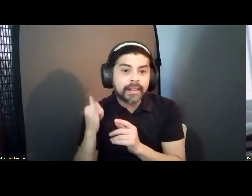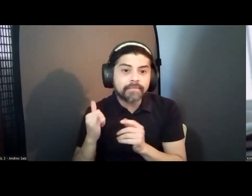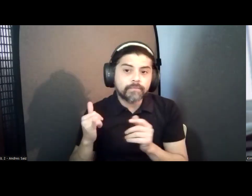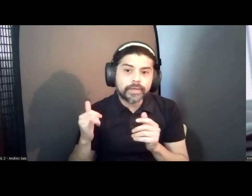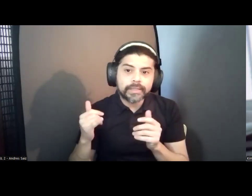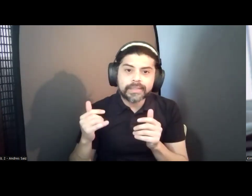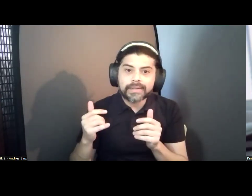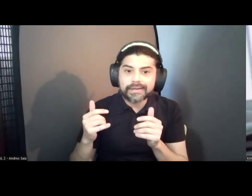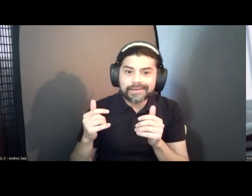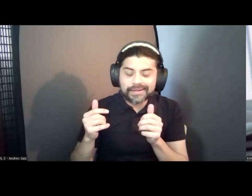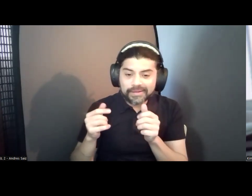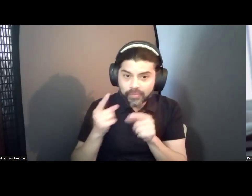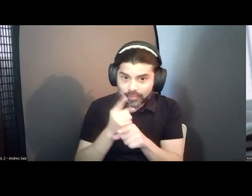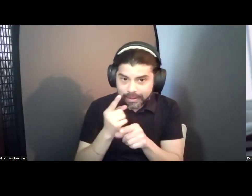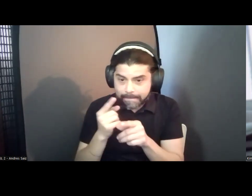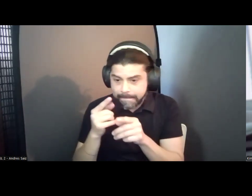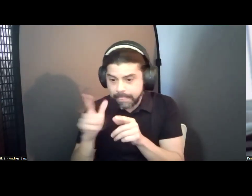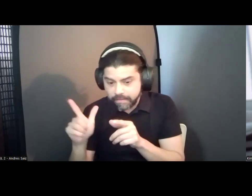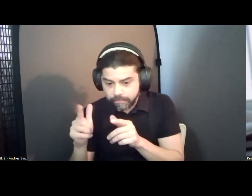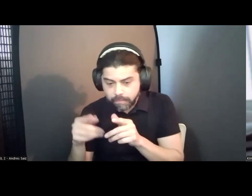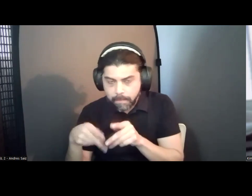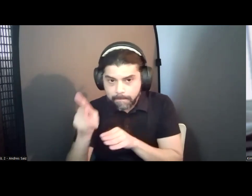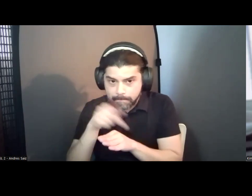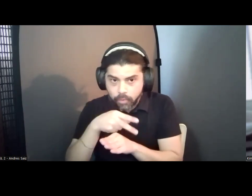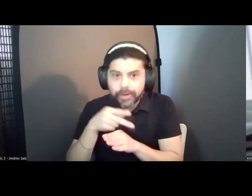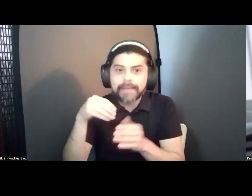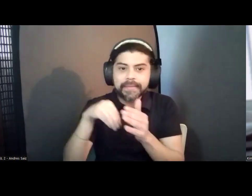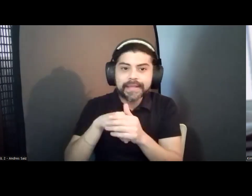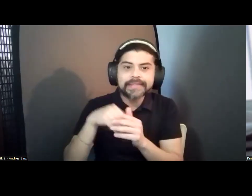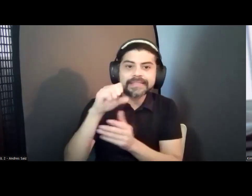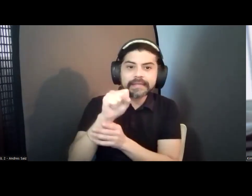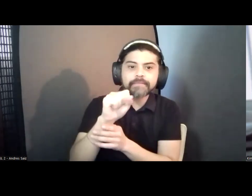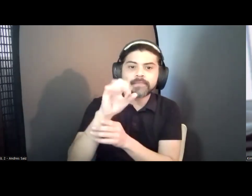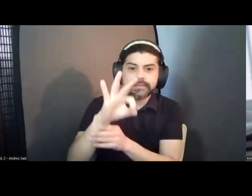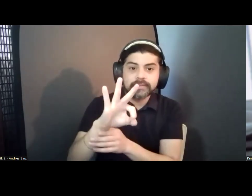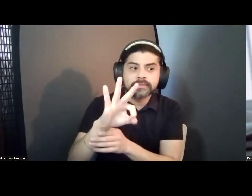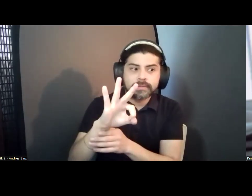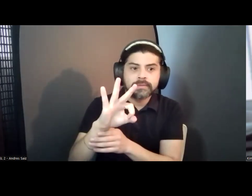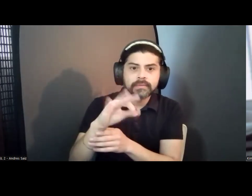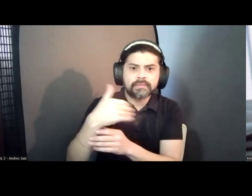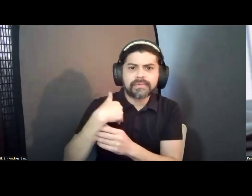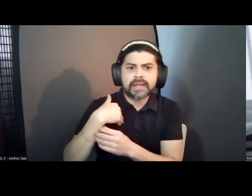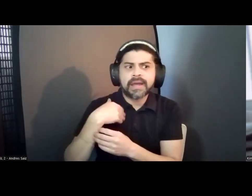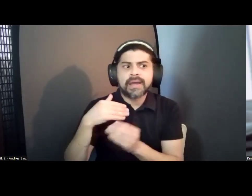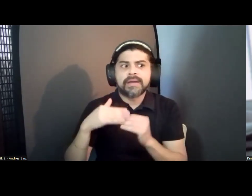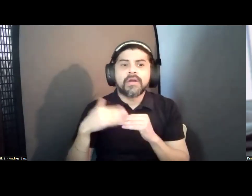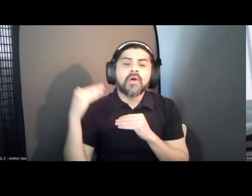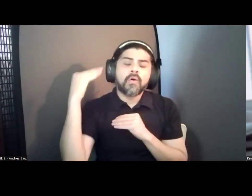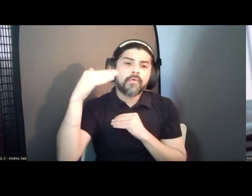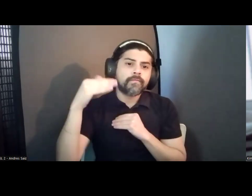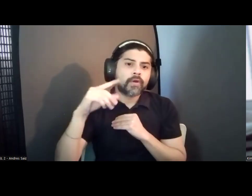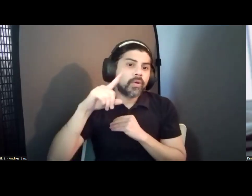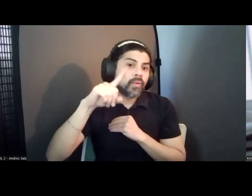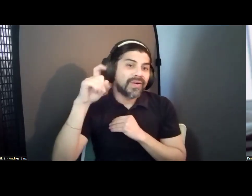Shah Center. Senior Center in San Francisco. And we had well over 100 older adults there teaching us to